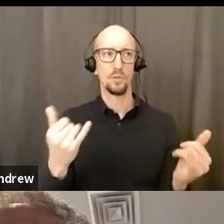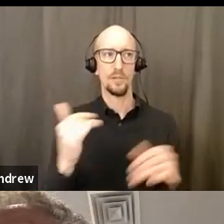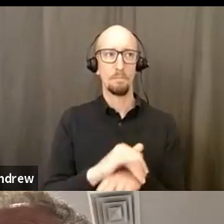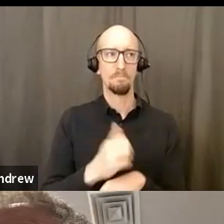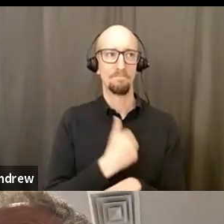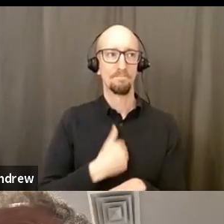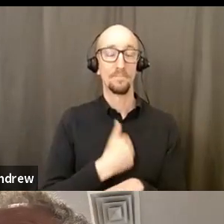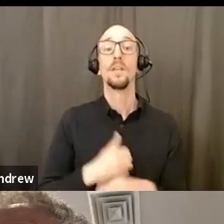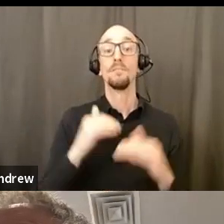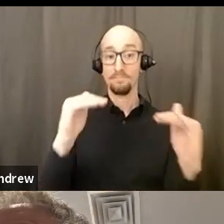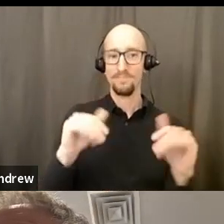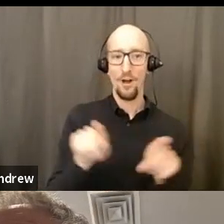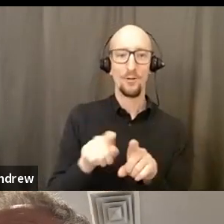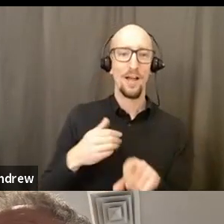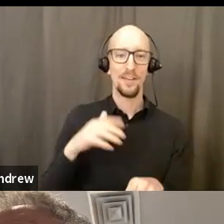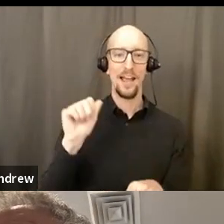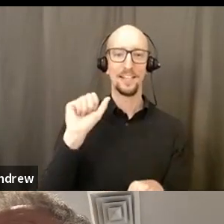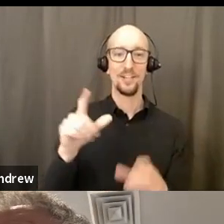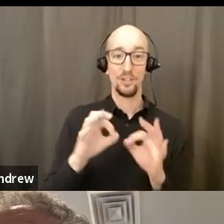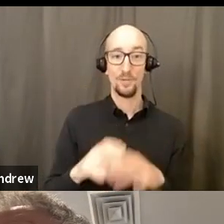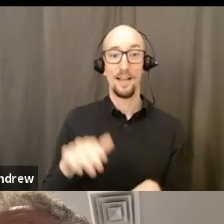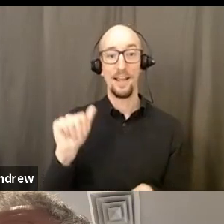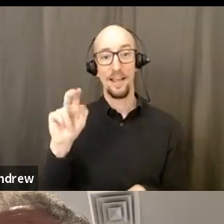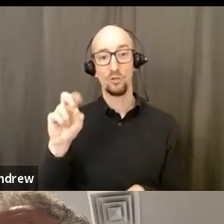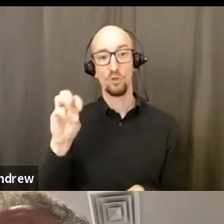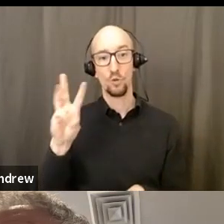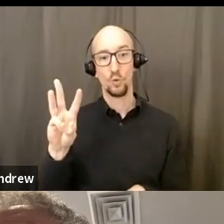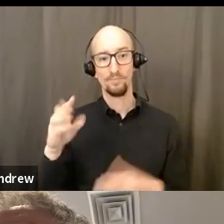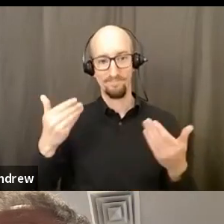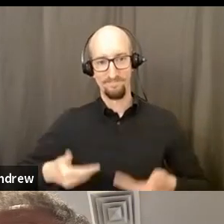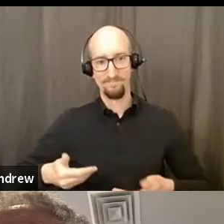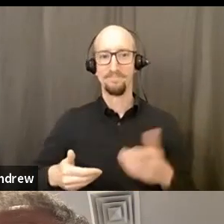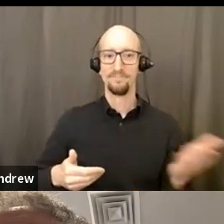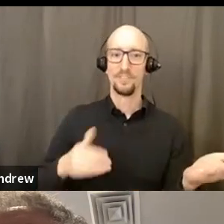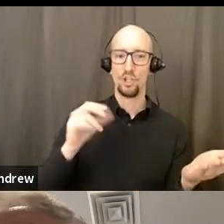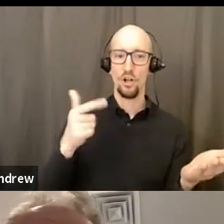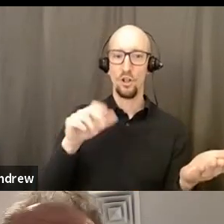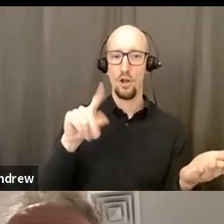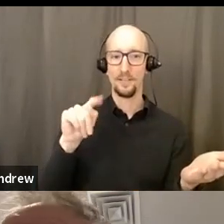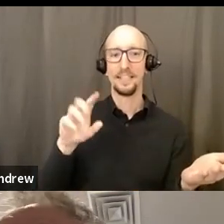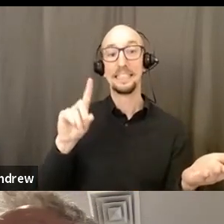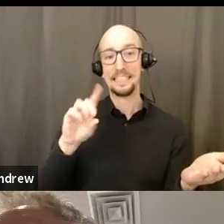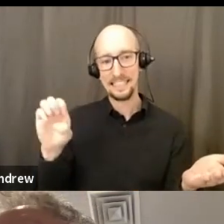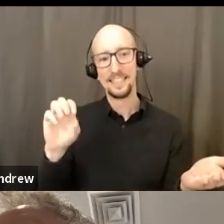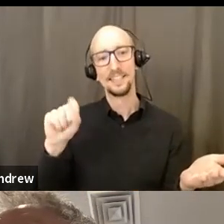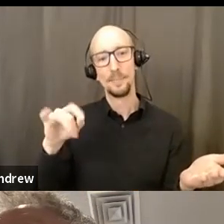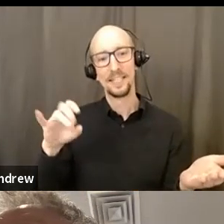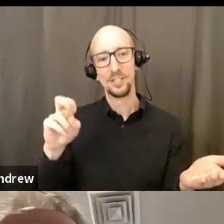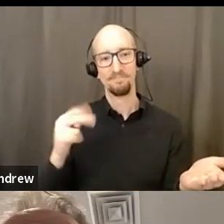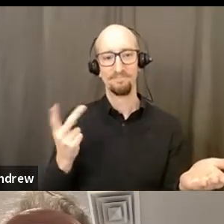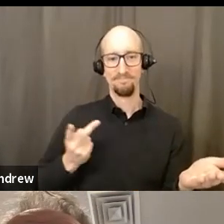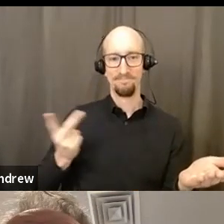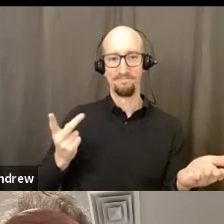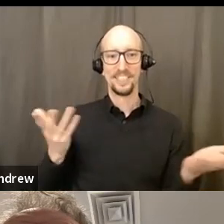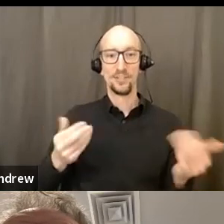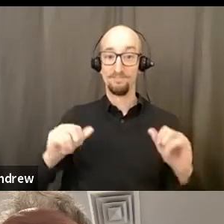have American Sign Language interpreters, Andrew Pidkameni and Charlotte D. Spingston. Thank you